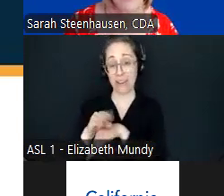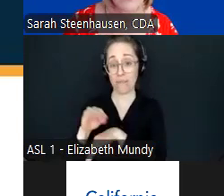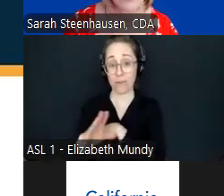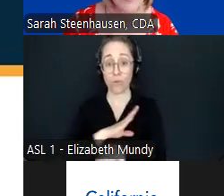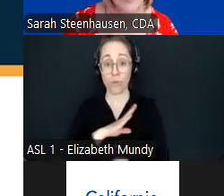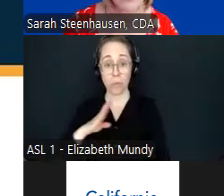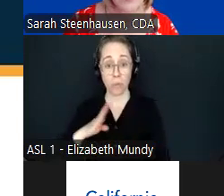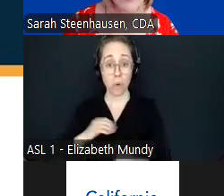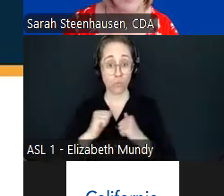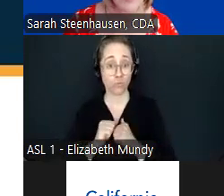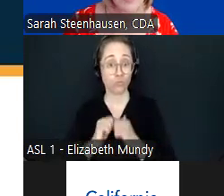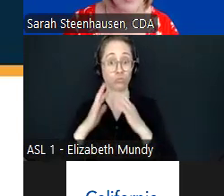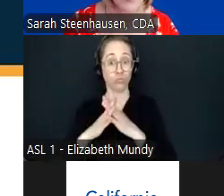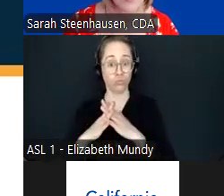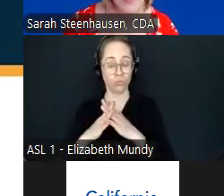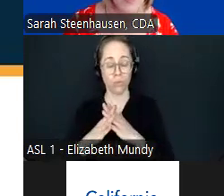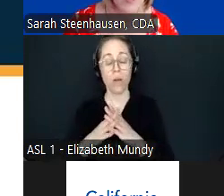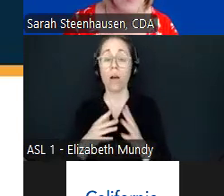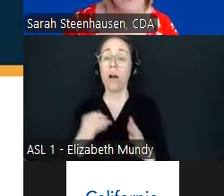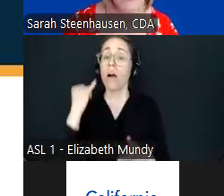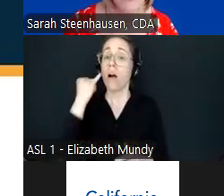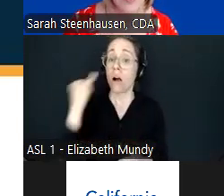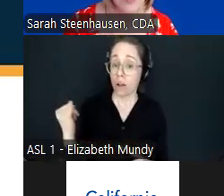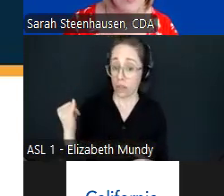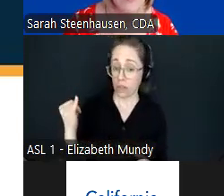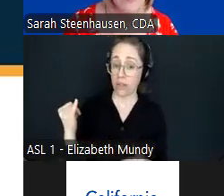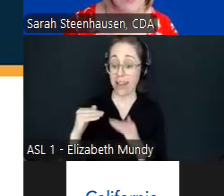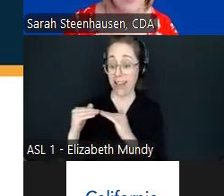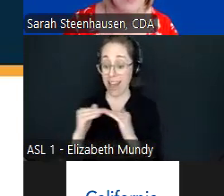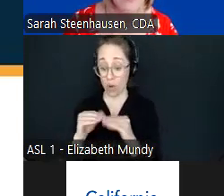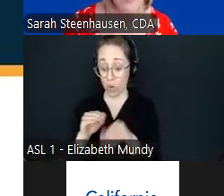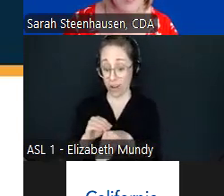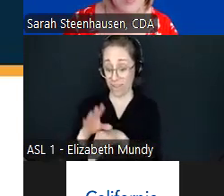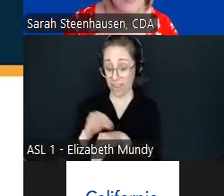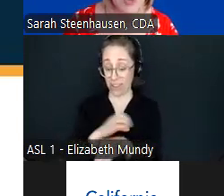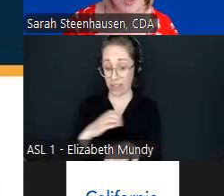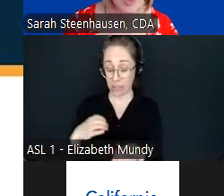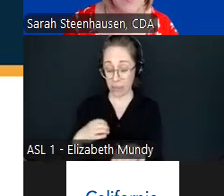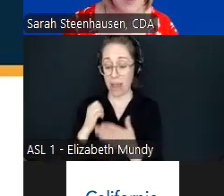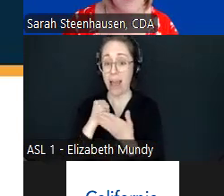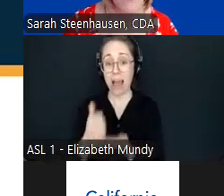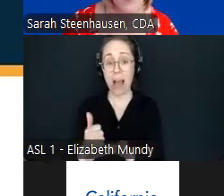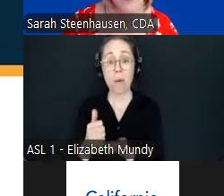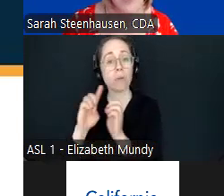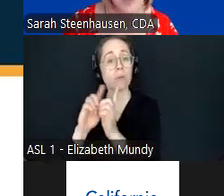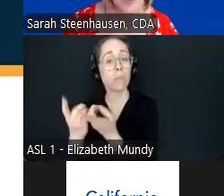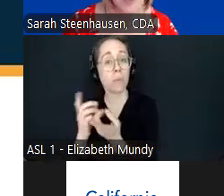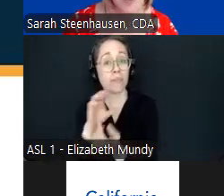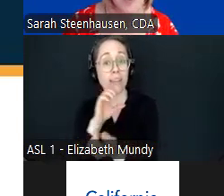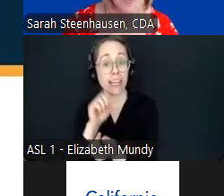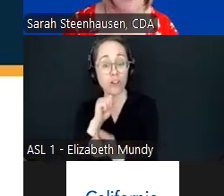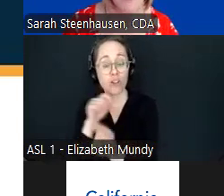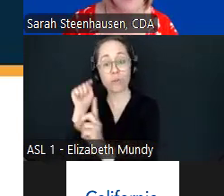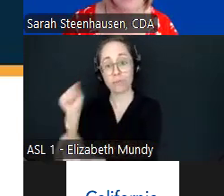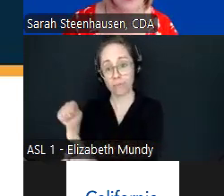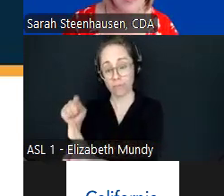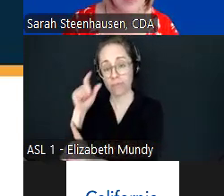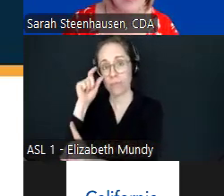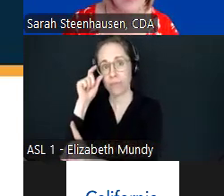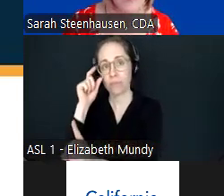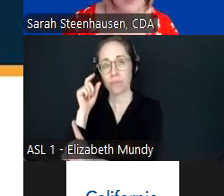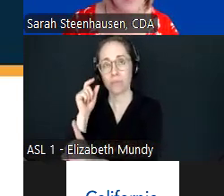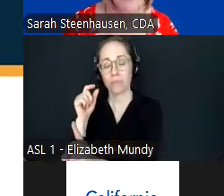the Equity Advisory Committee would help the state Department of Aging formulate and think